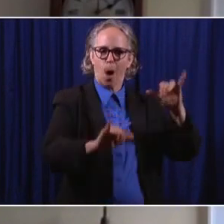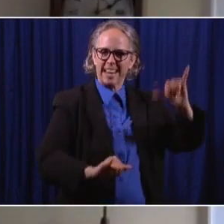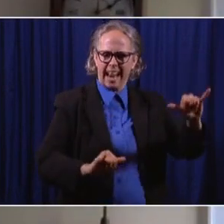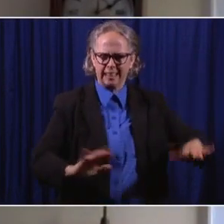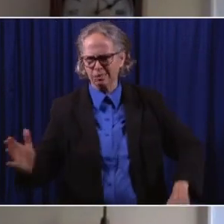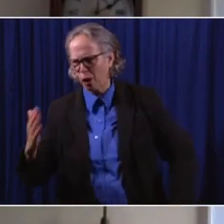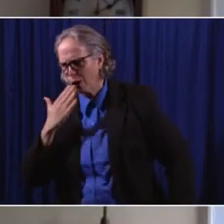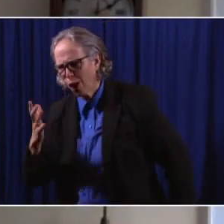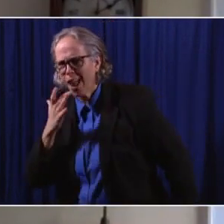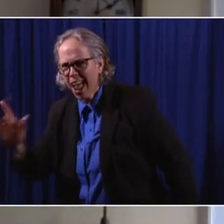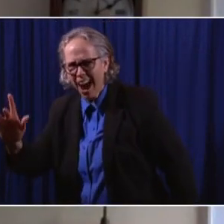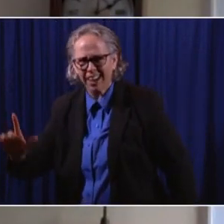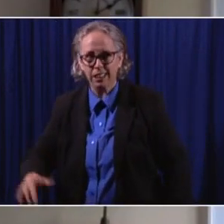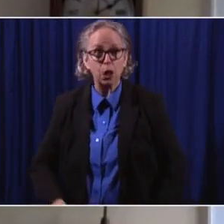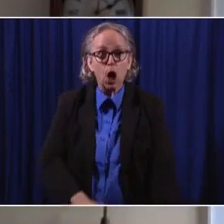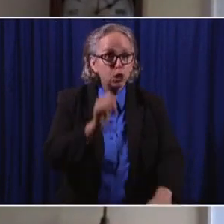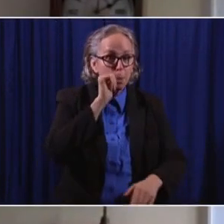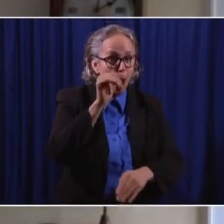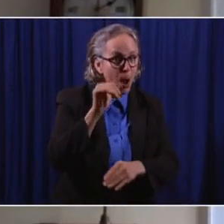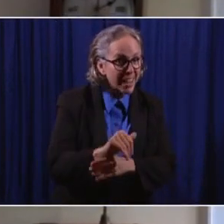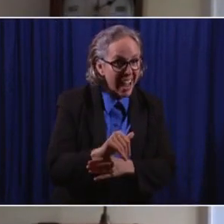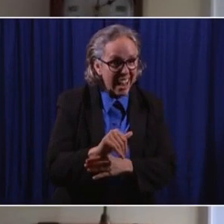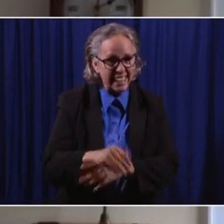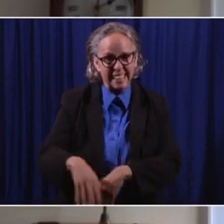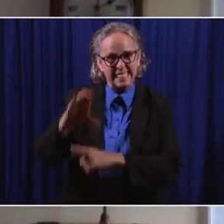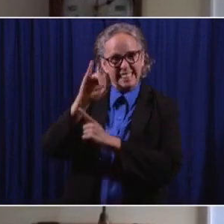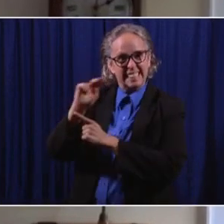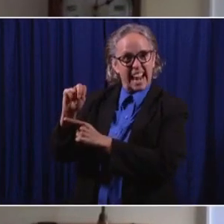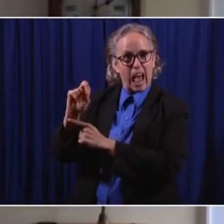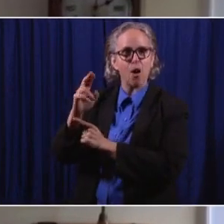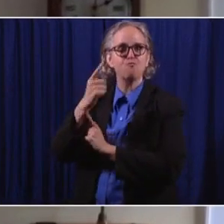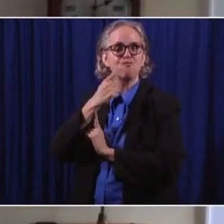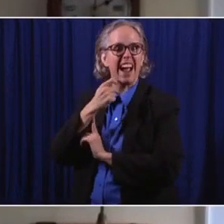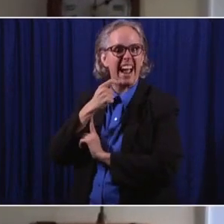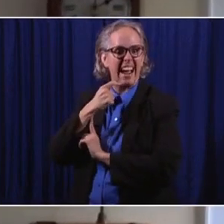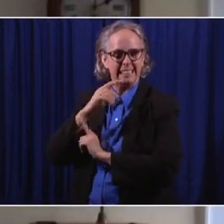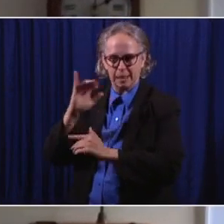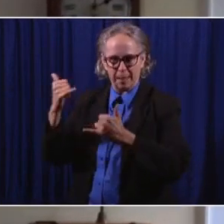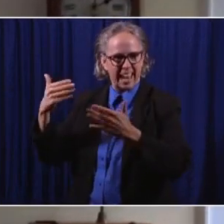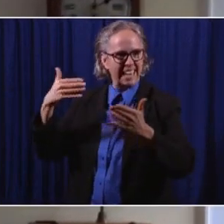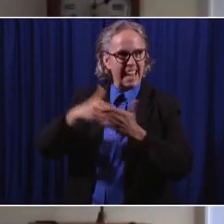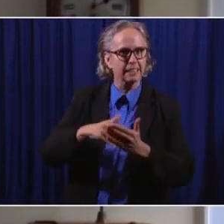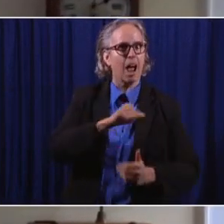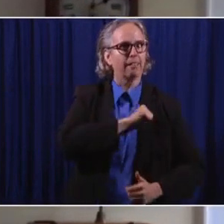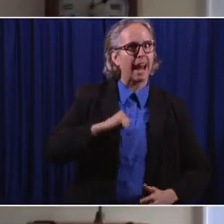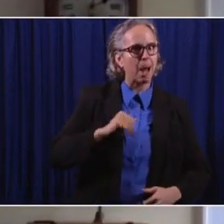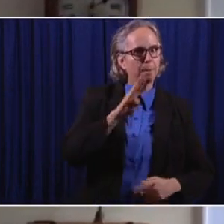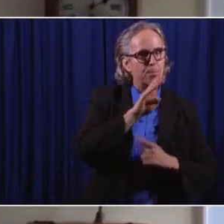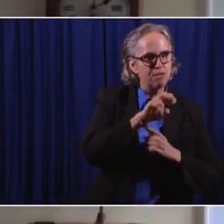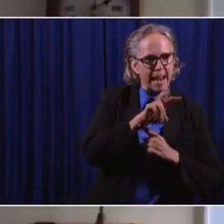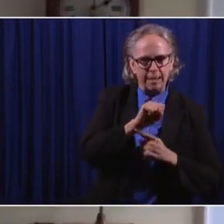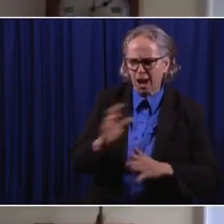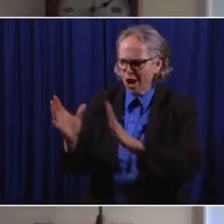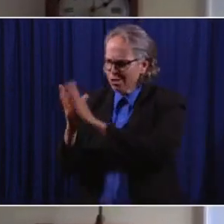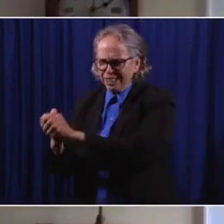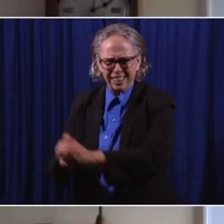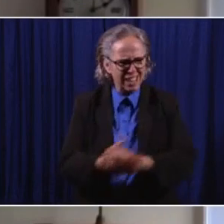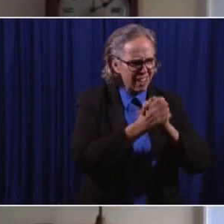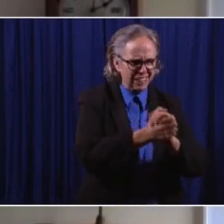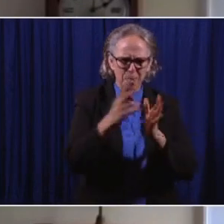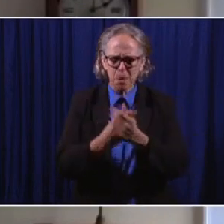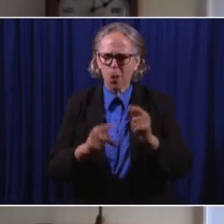Reds tomorrow against Atlanta. Congratulations to both Ohio teams. It's an exciting time of